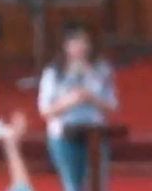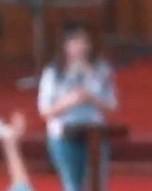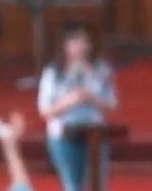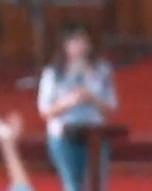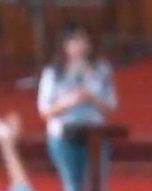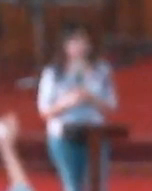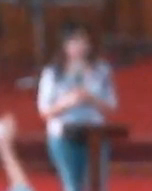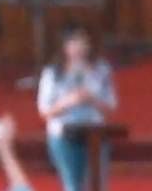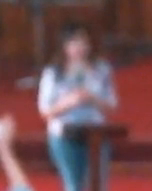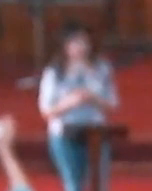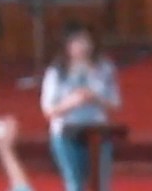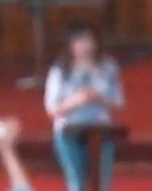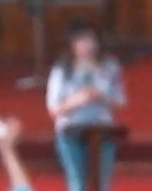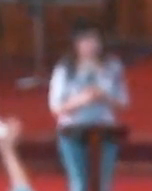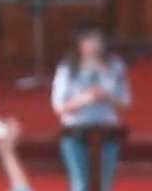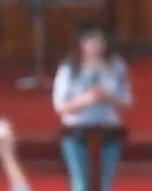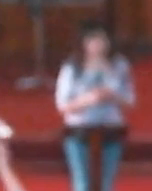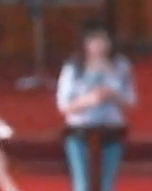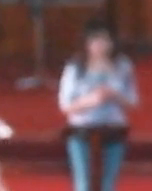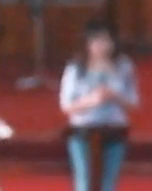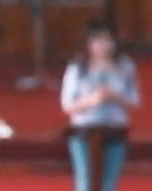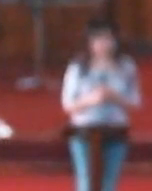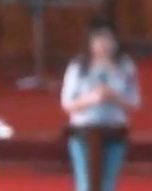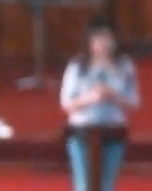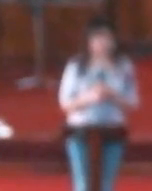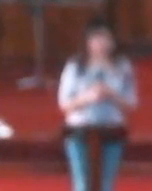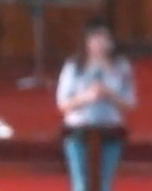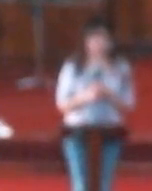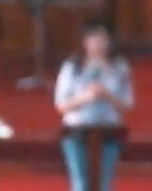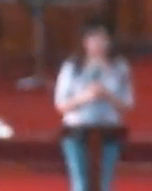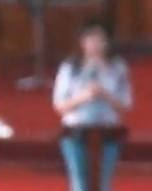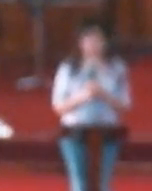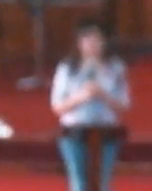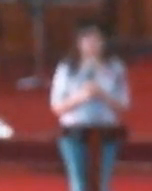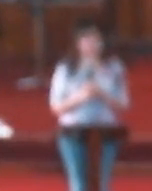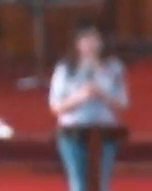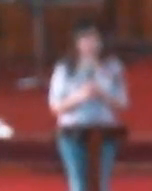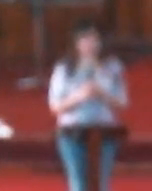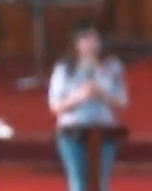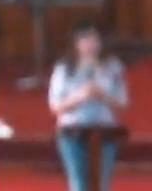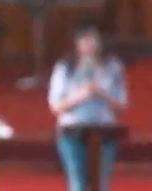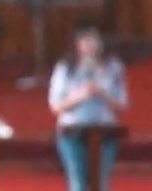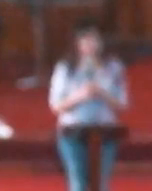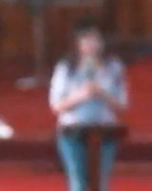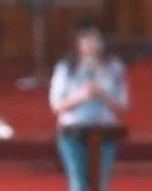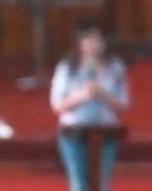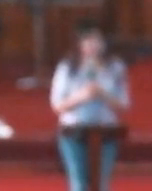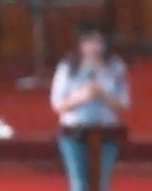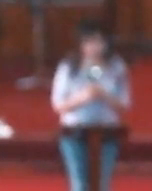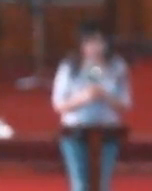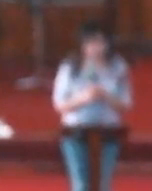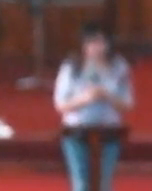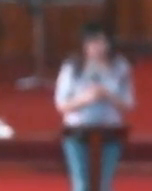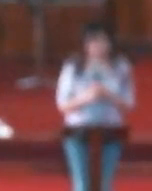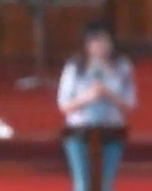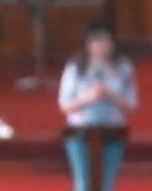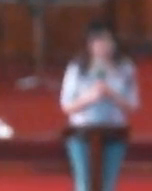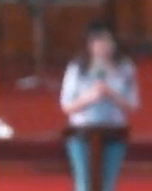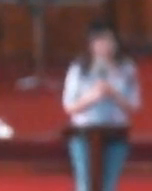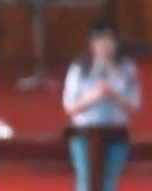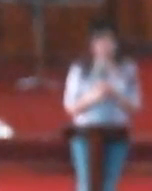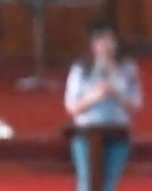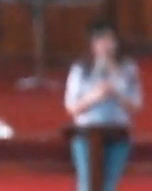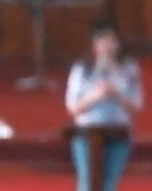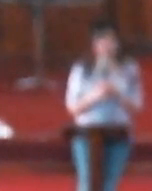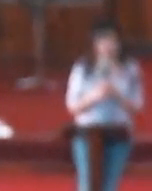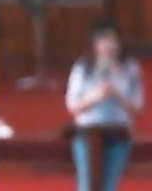Y Padre, yo te quiero pedir perdón porque a veces he tenido un mecate muy largo en esta lengua. And Father, and I ask for your forgiveness because oftentimes